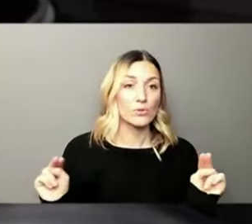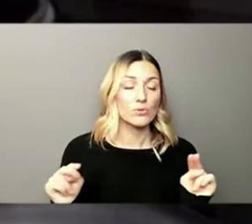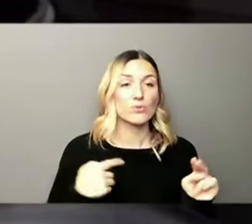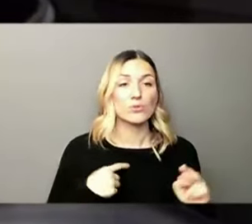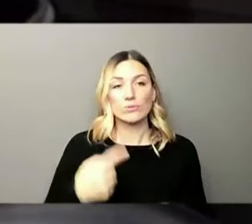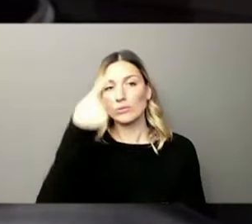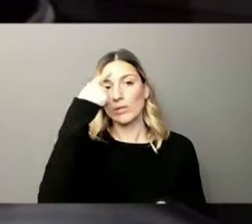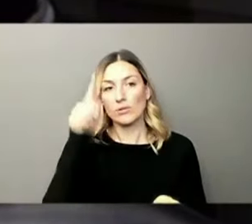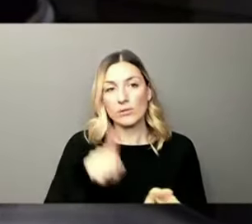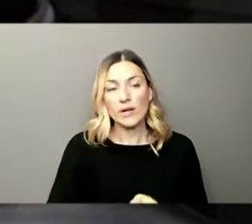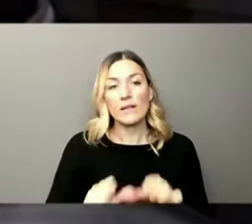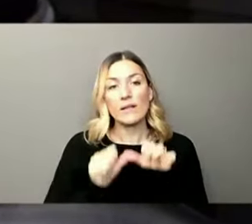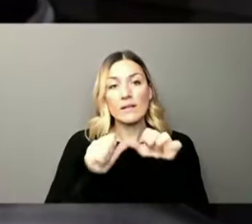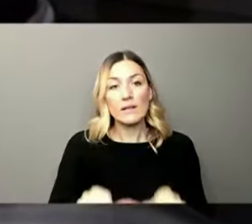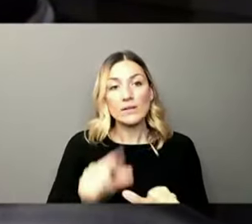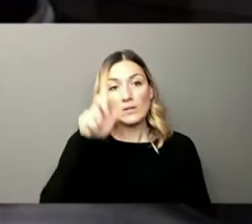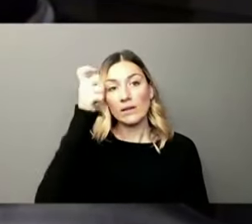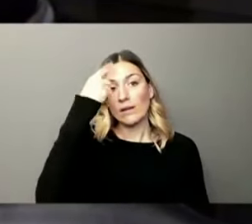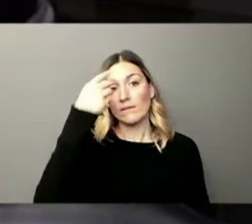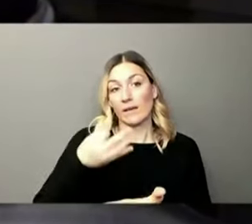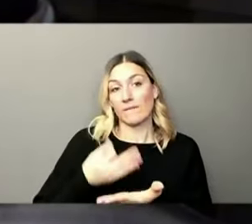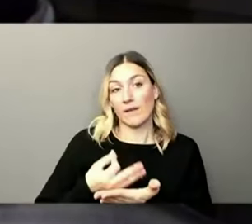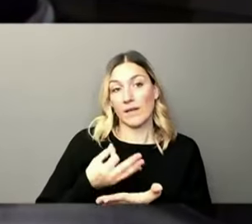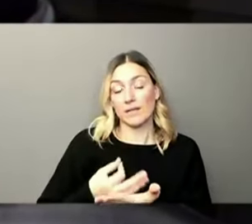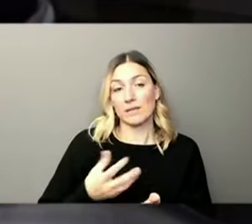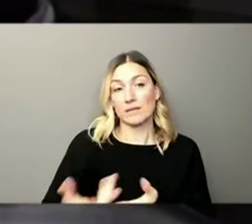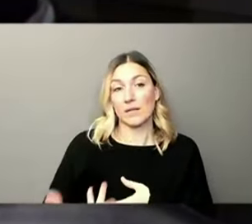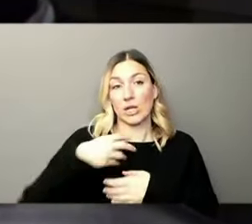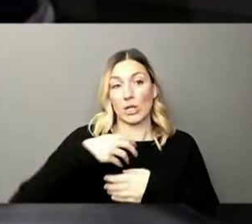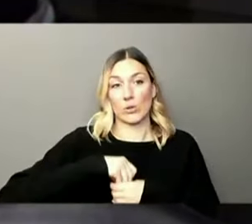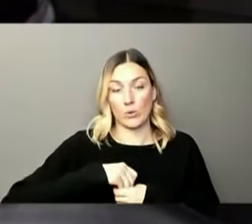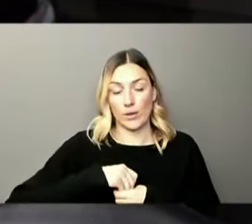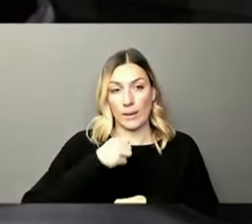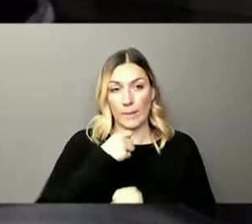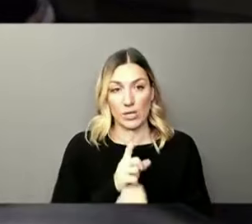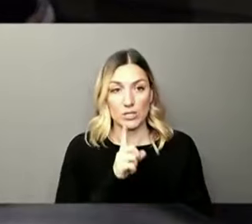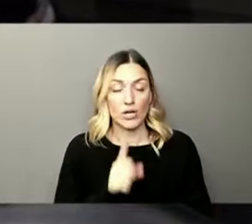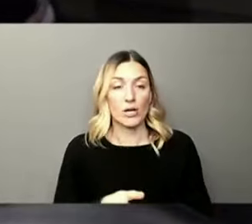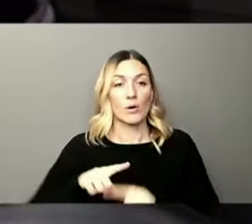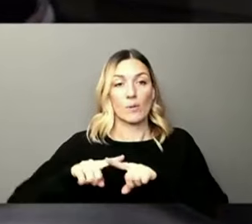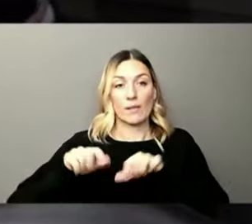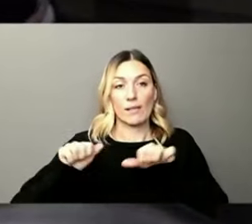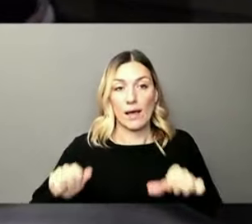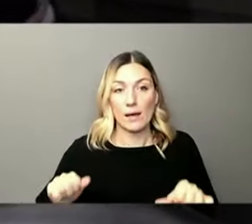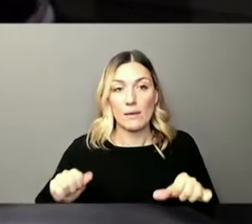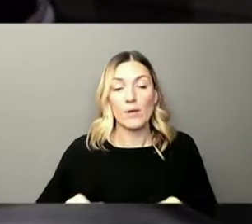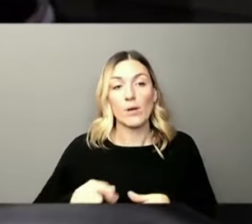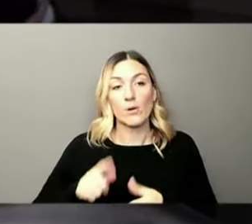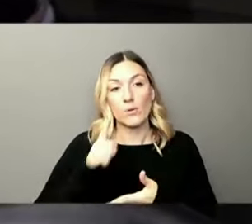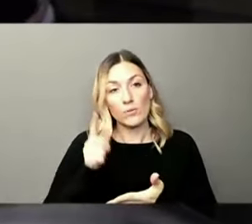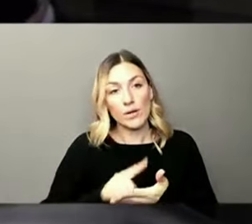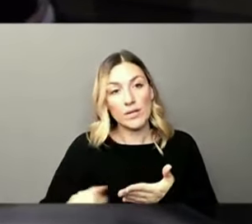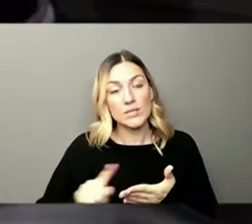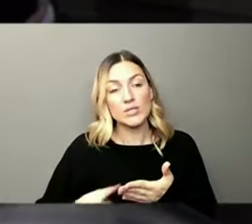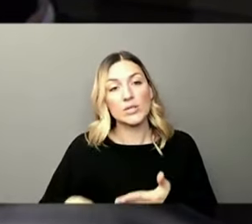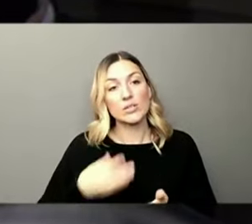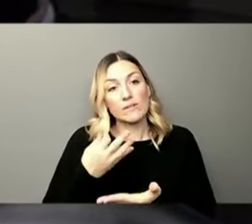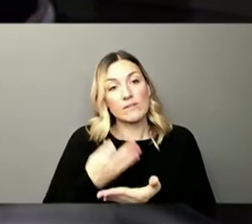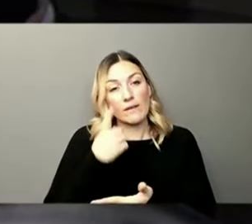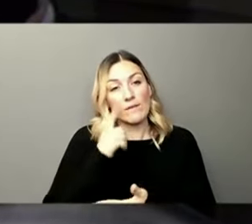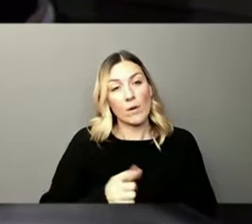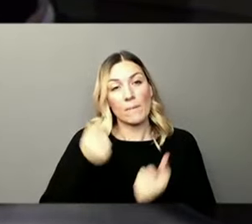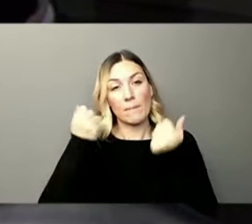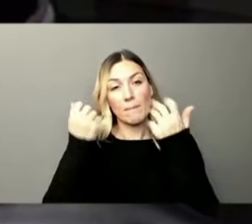long-term government funding, including to ensure reliable research funding that supports millions of Americans who are